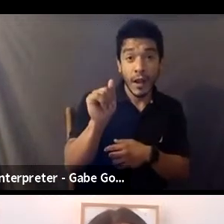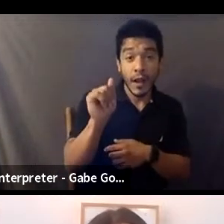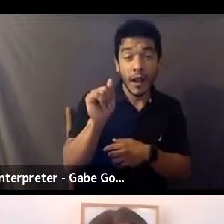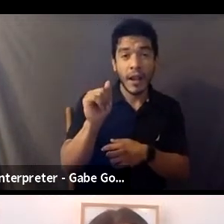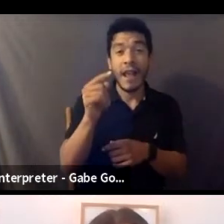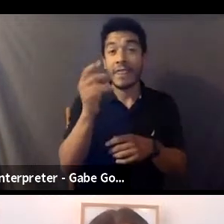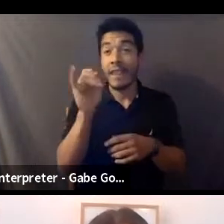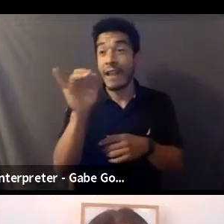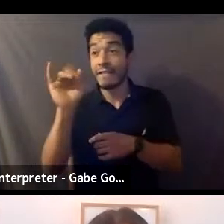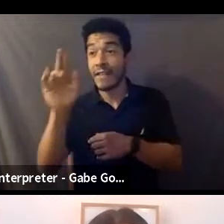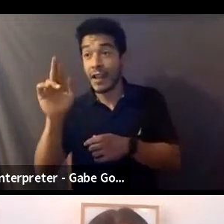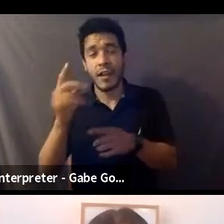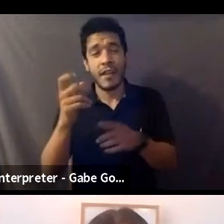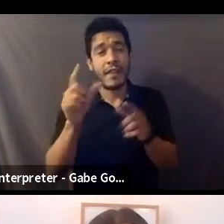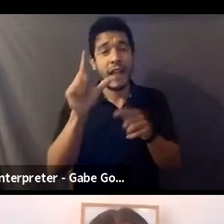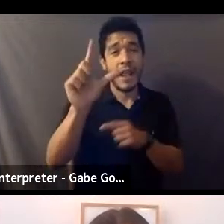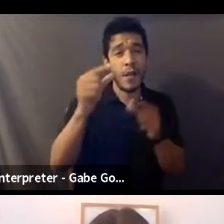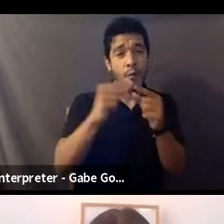Q,